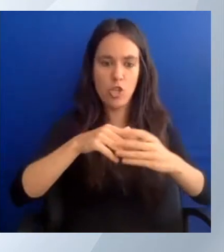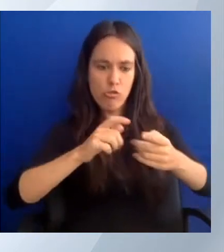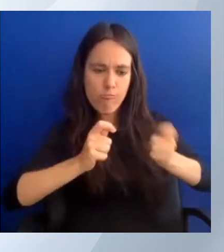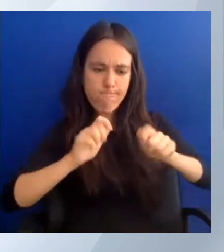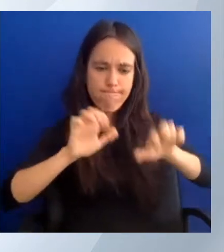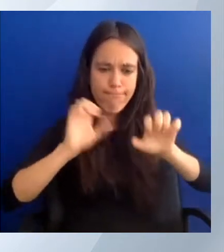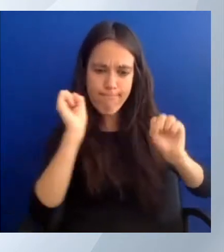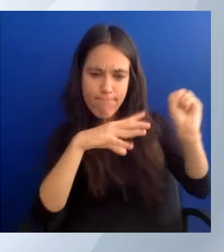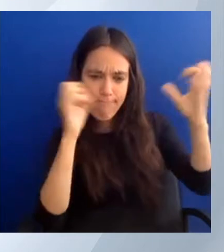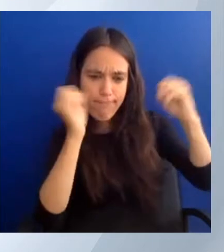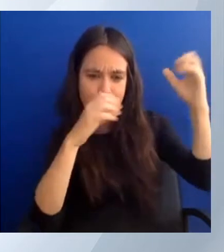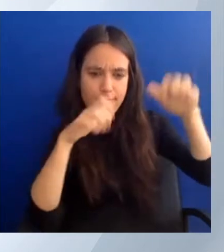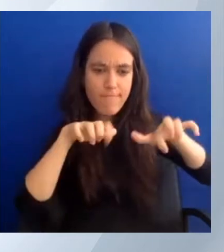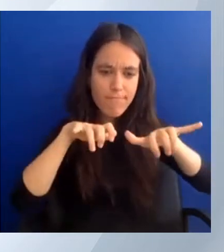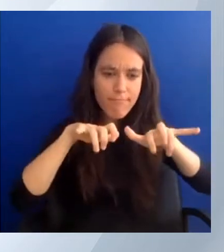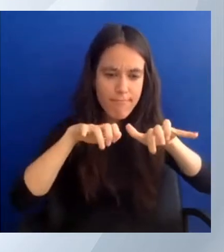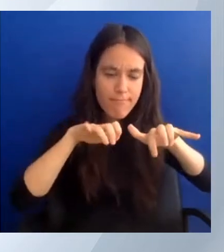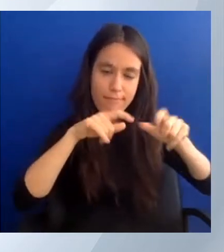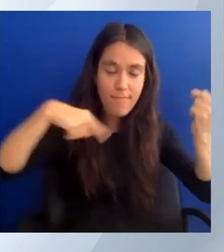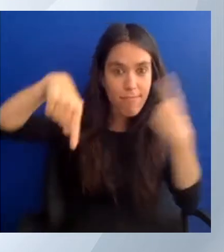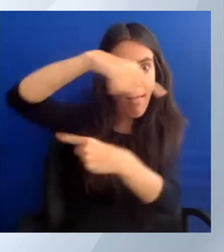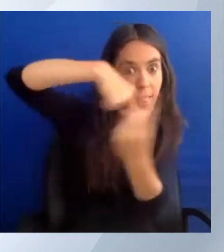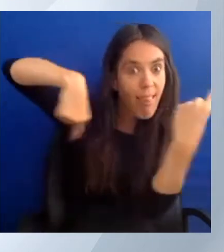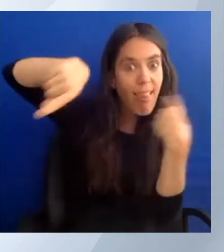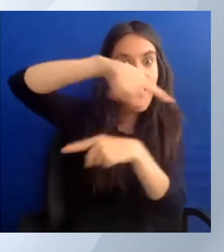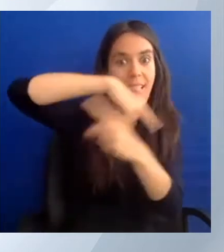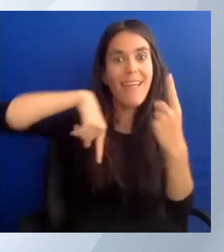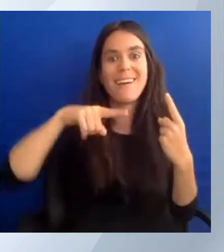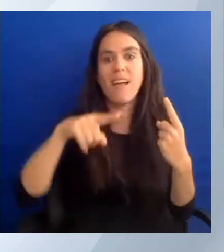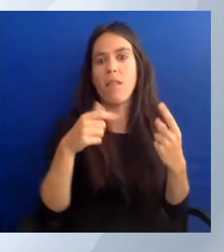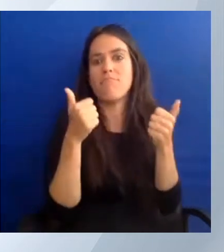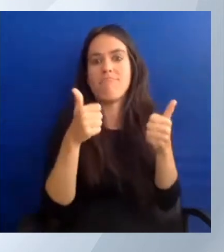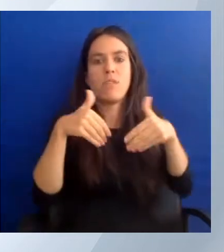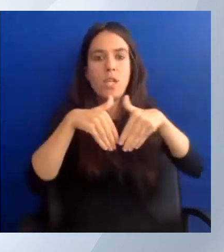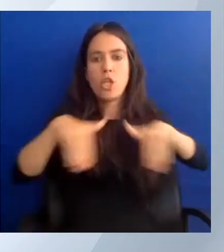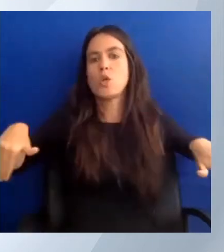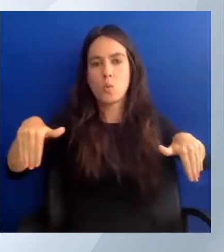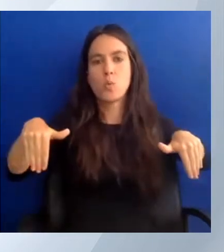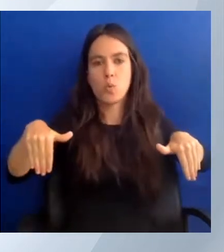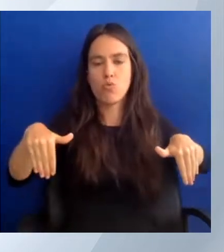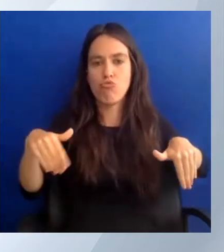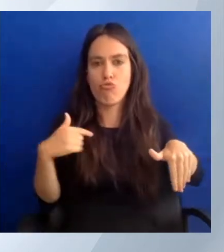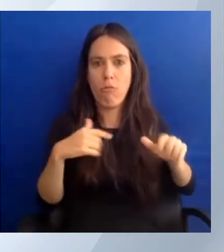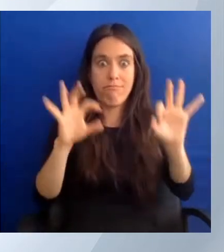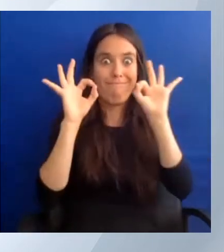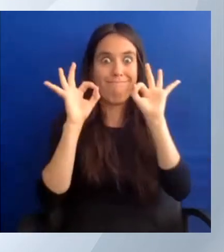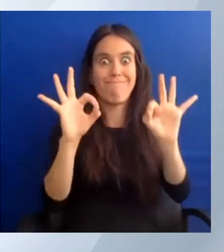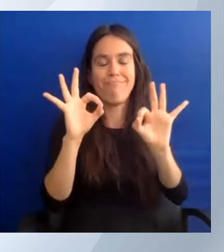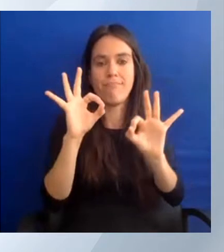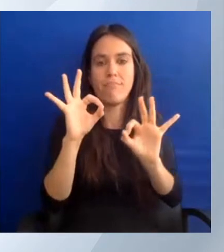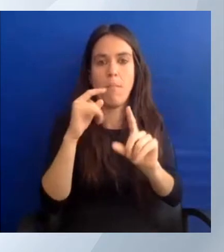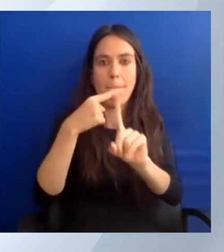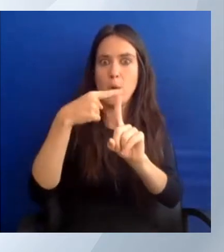driven project and it is very much vendor neutral. It works across all the clouds and across the edge devices.